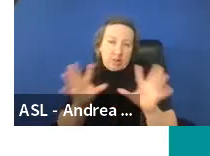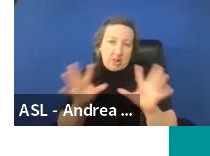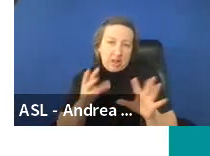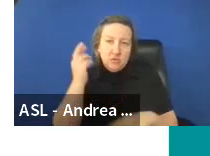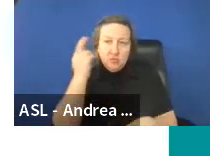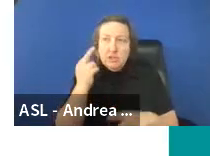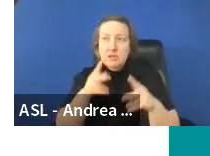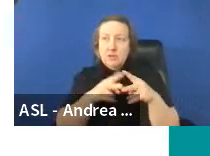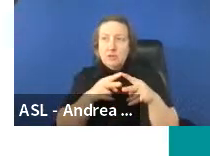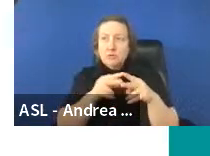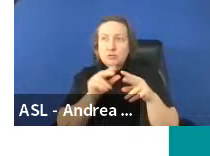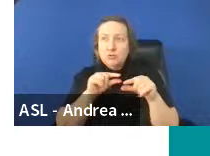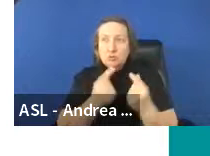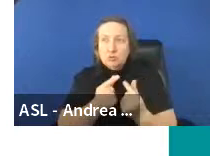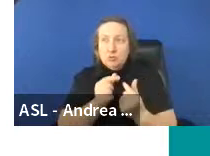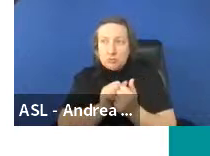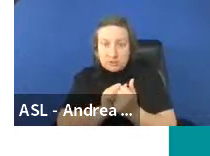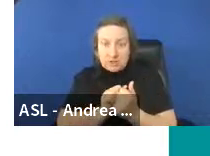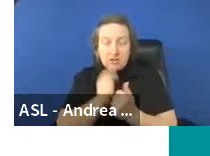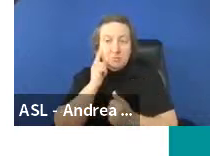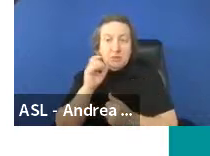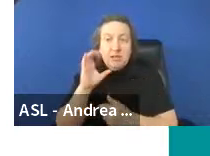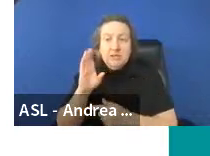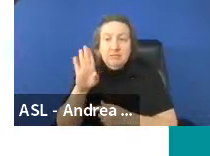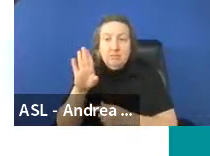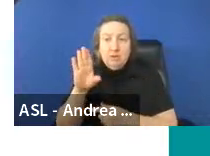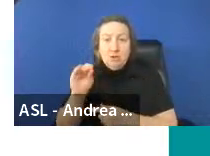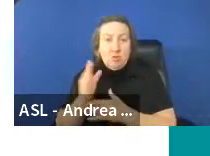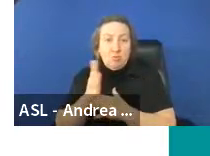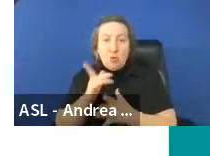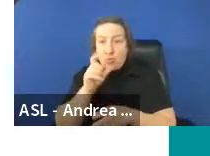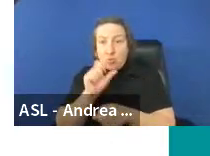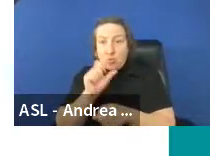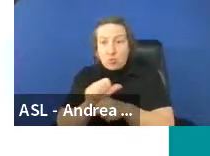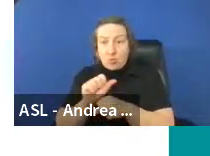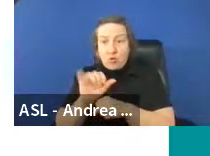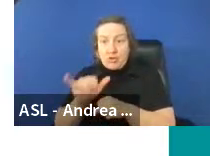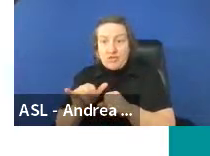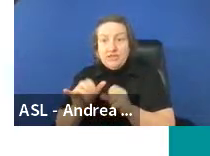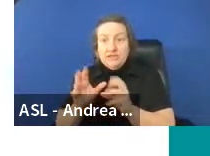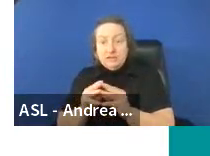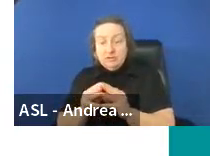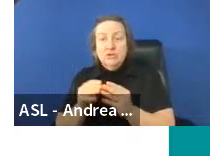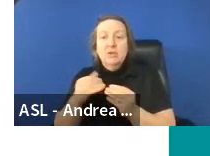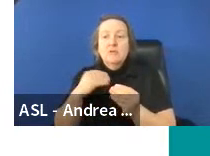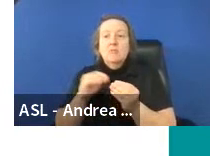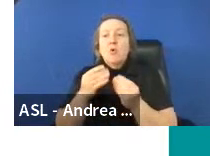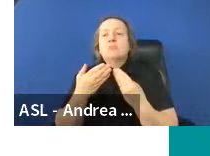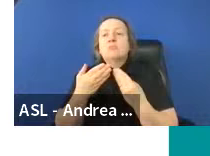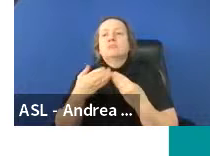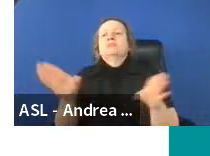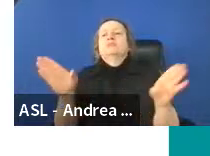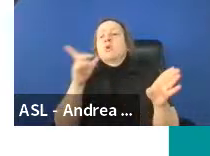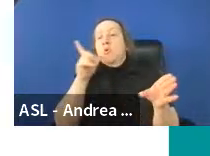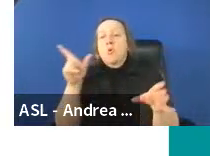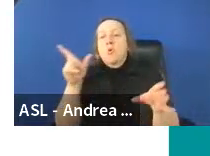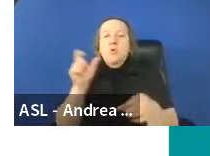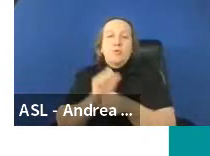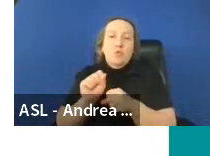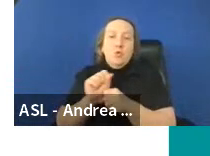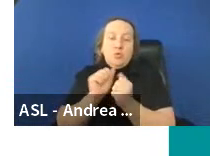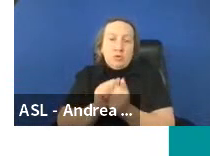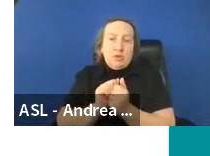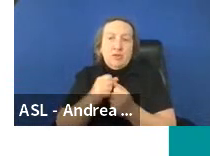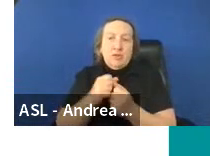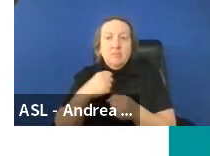these two groups were together is because the CBO partners that worked on this session had a wider range of who they work with. And so we wanted to make sure